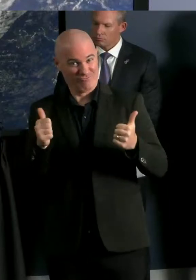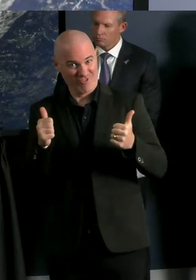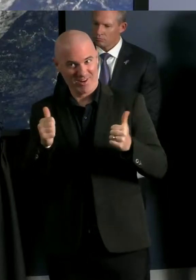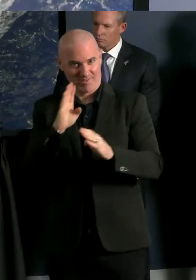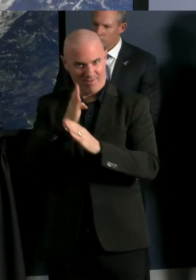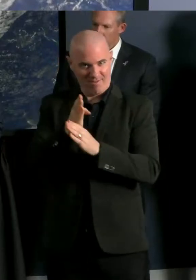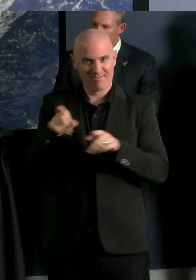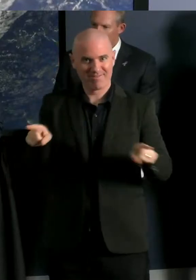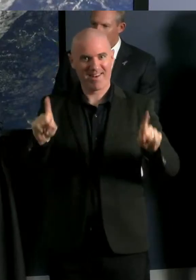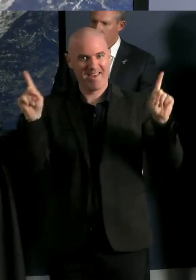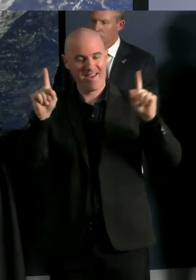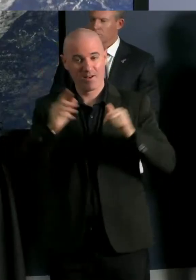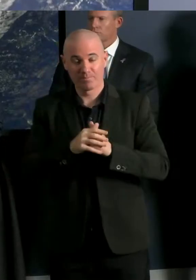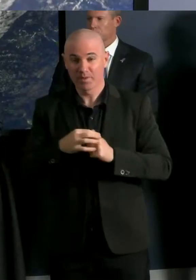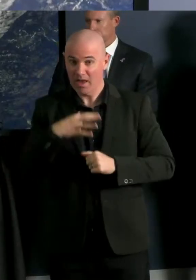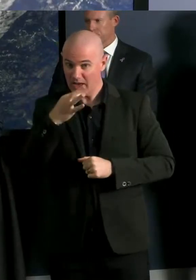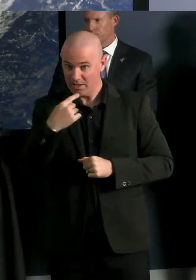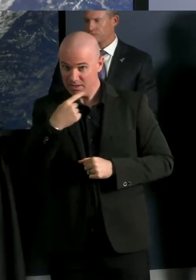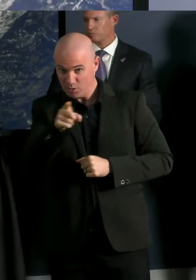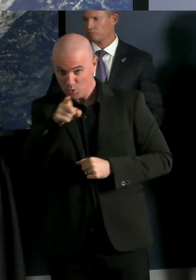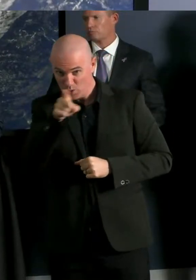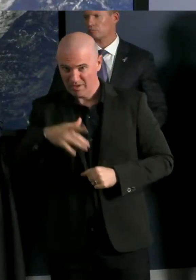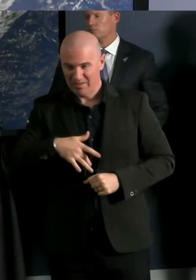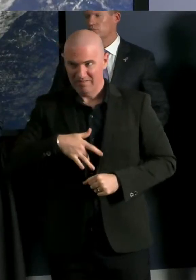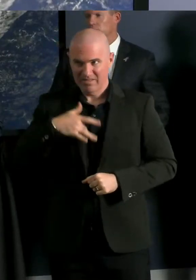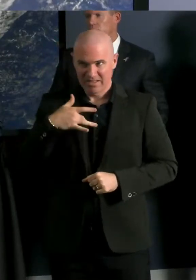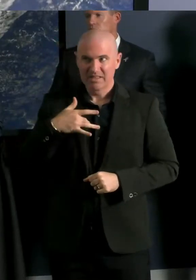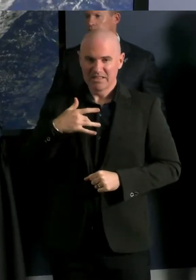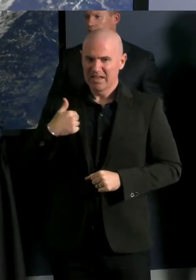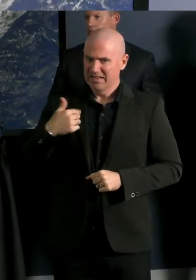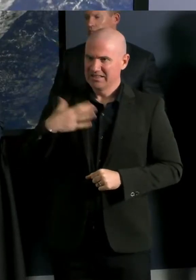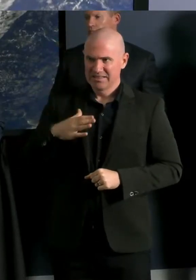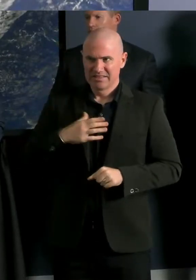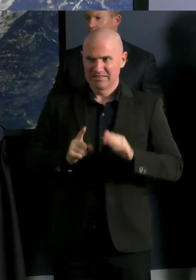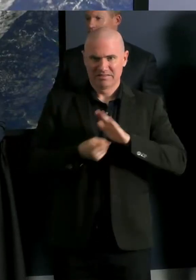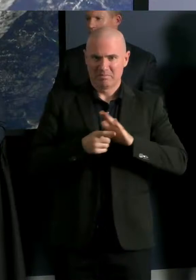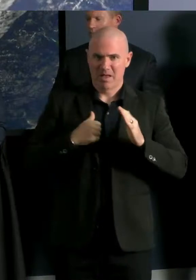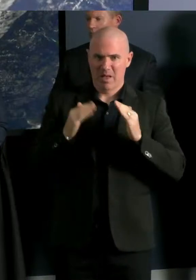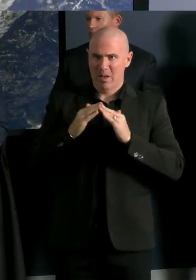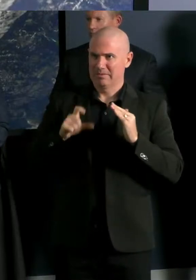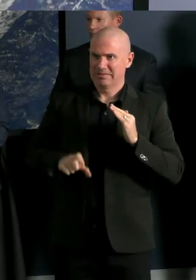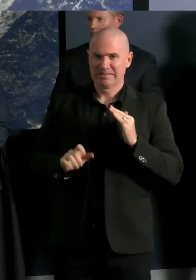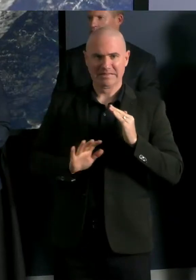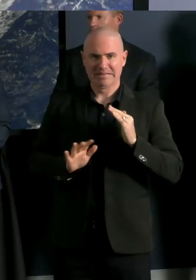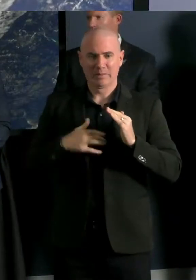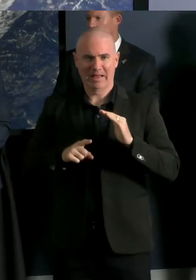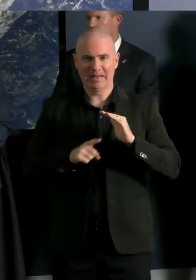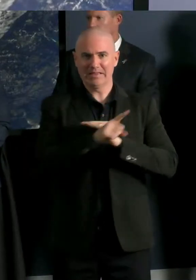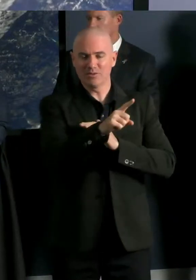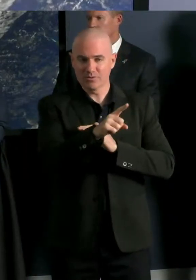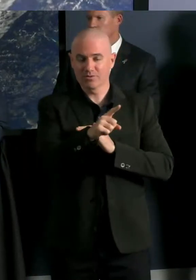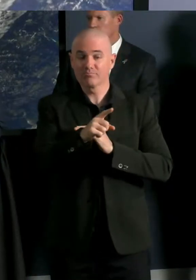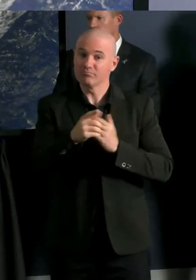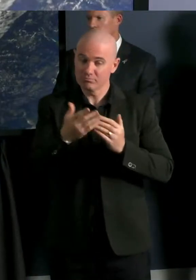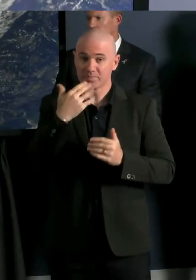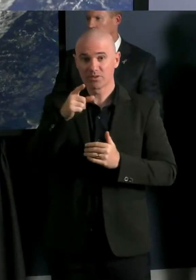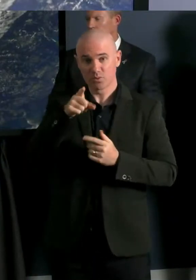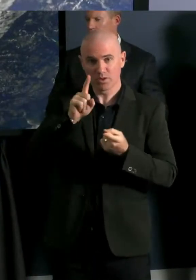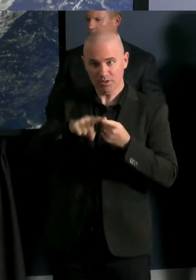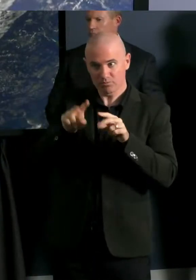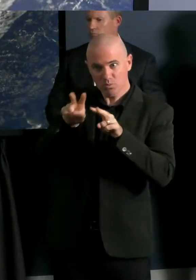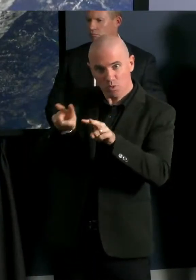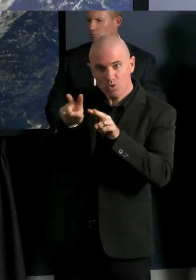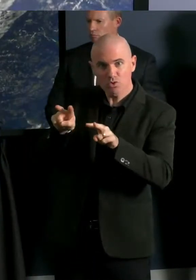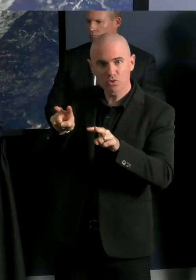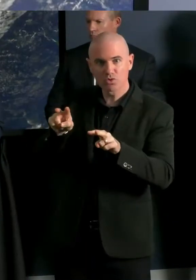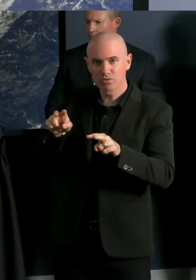to evacuate your home due to the high winds or flooding, please stay in contact with the local messaging and